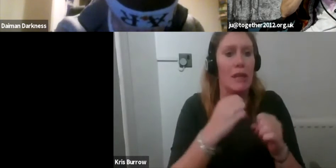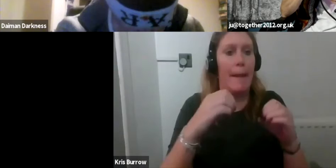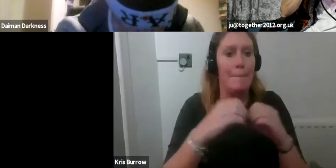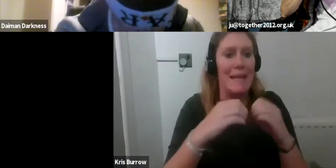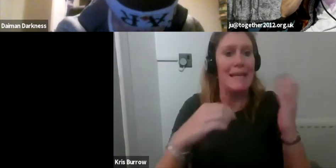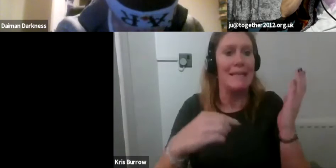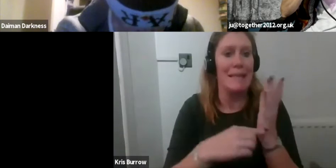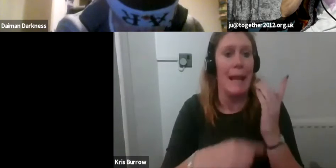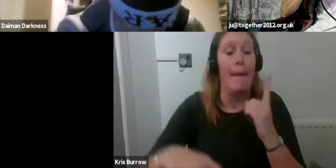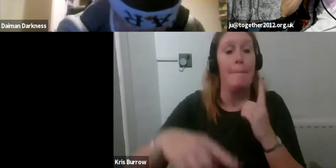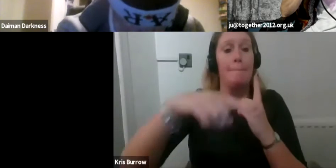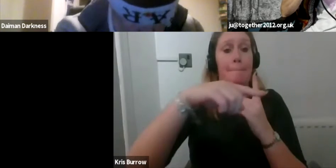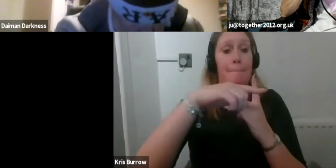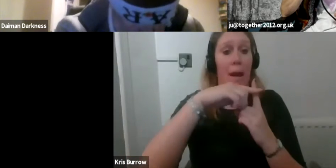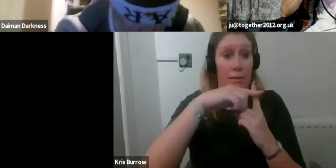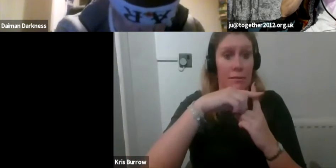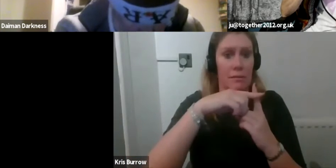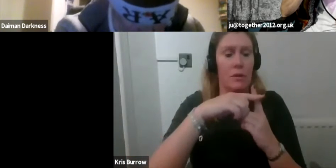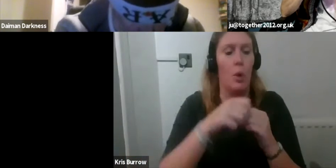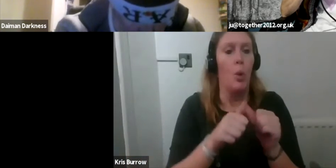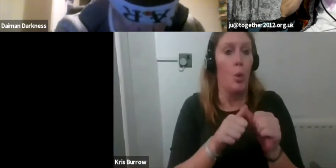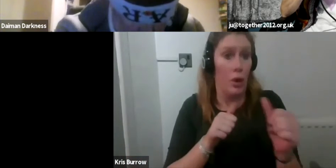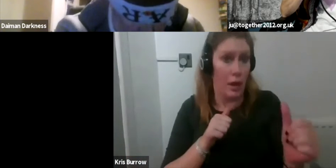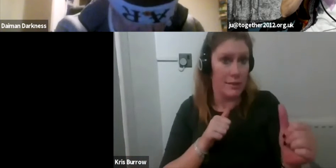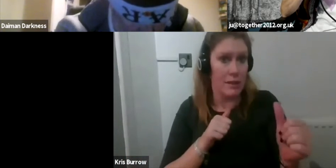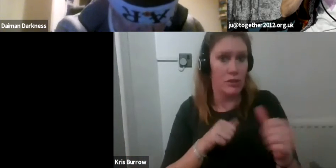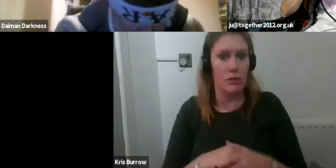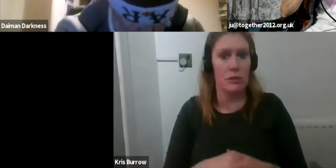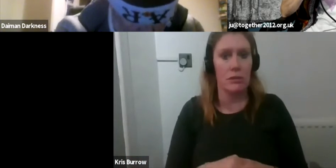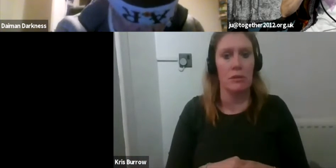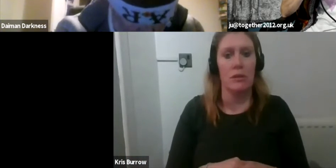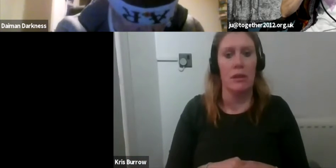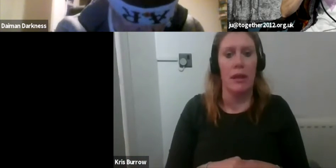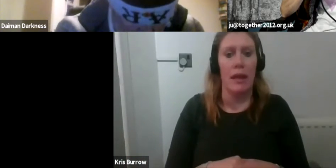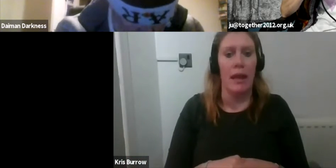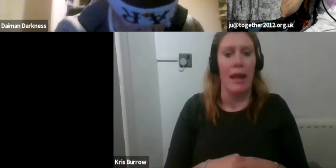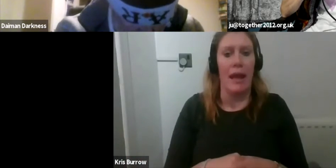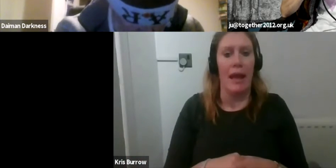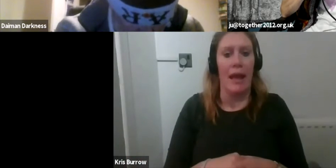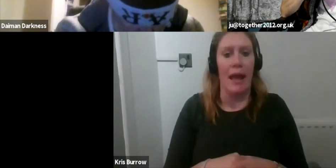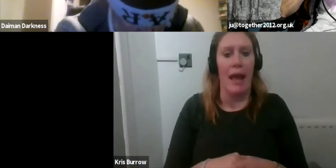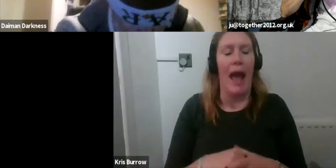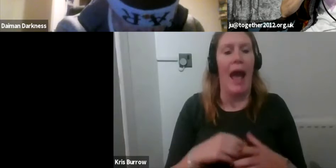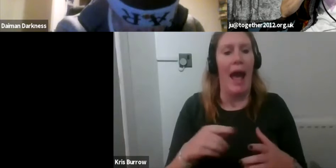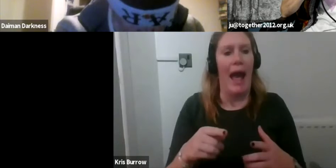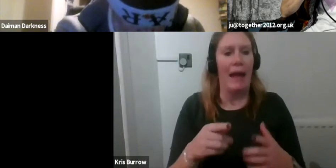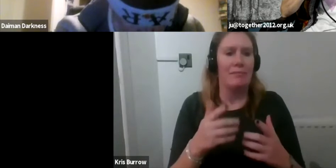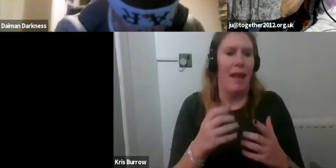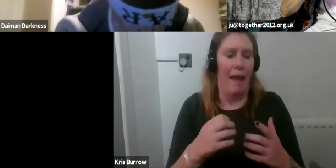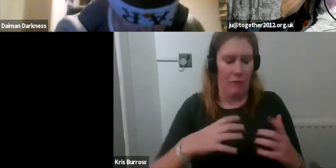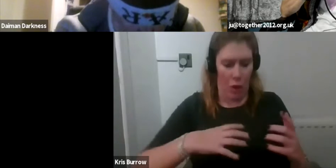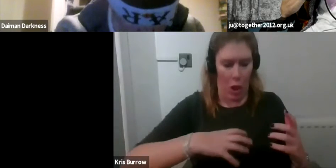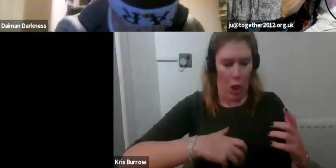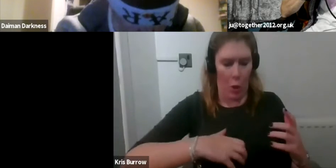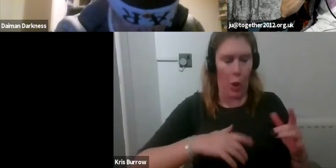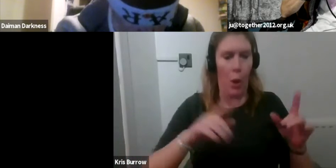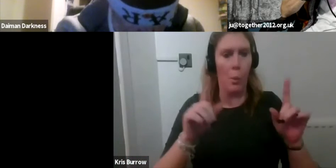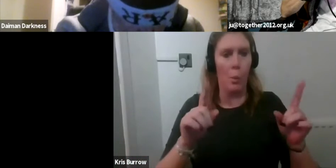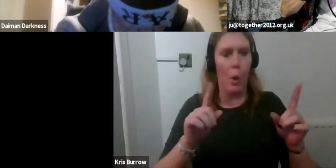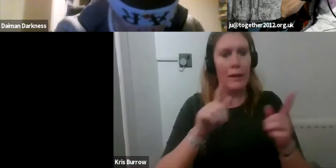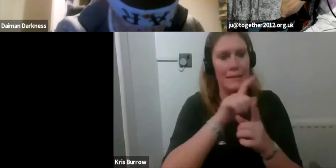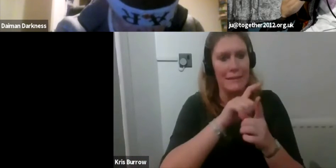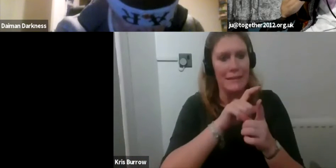a rainbow wheelchair using, well, it's a wheelchair using sign turned into a rainbow on an upside down